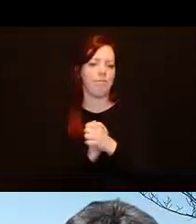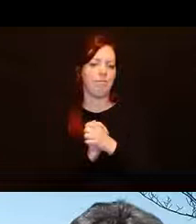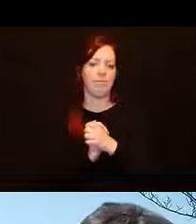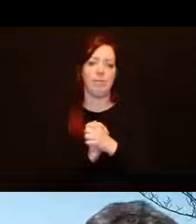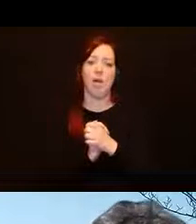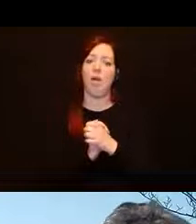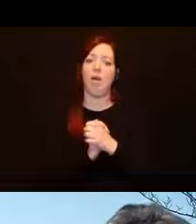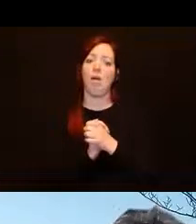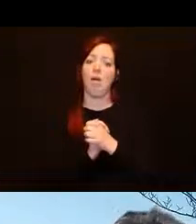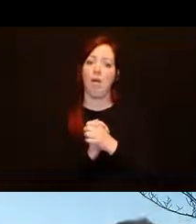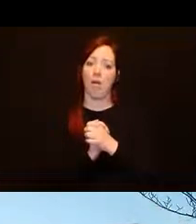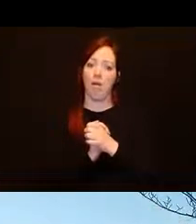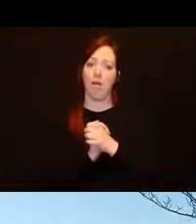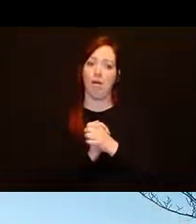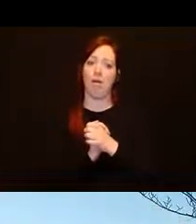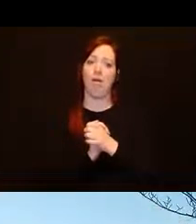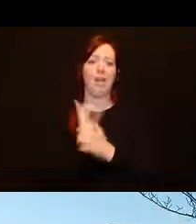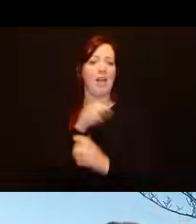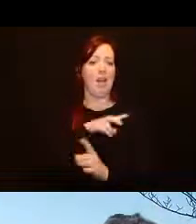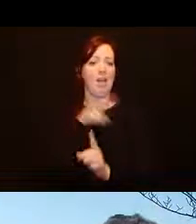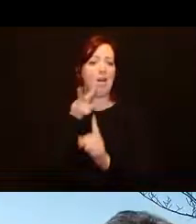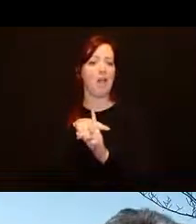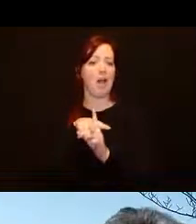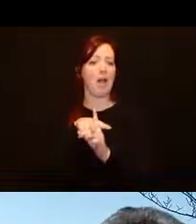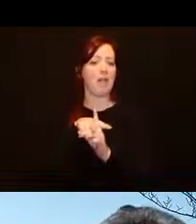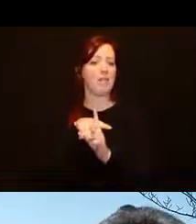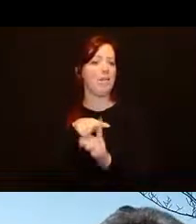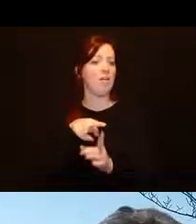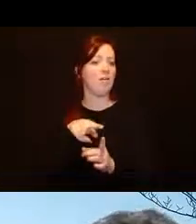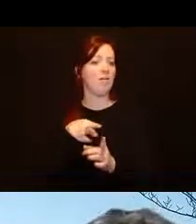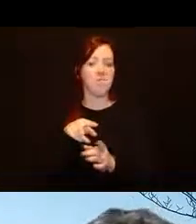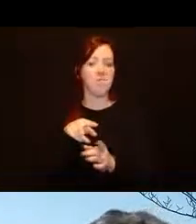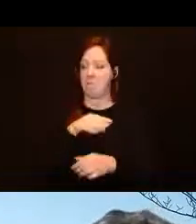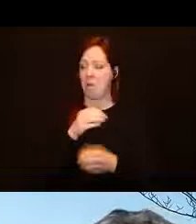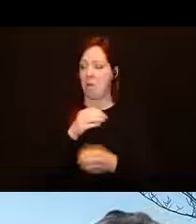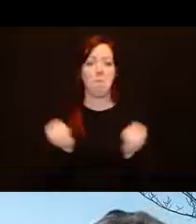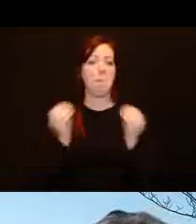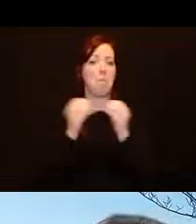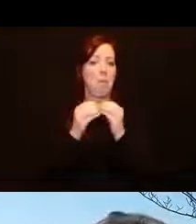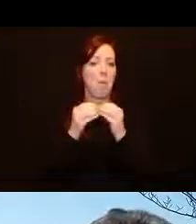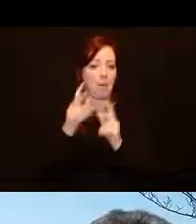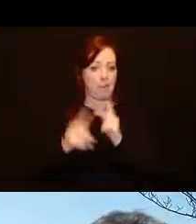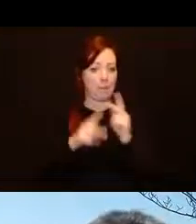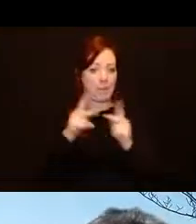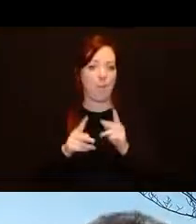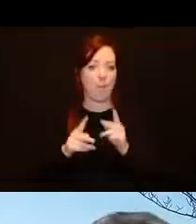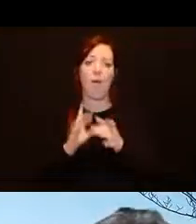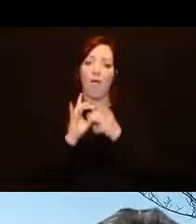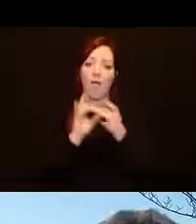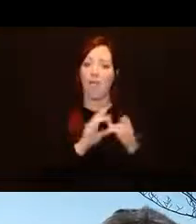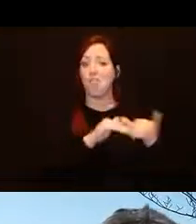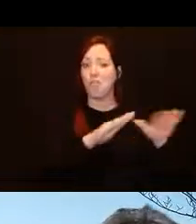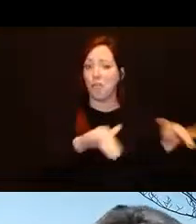conservative segment of the population, especially for children and also persons with